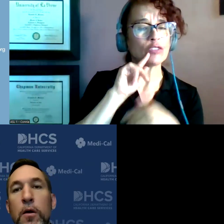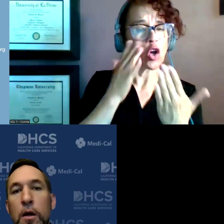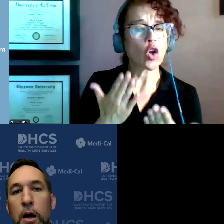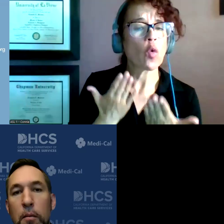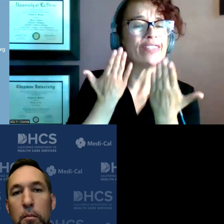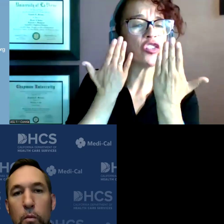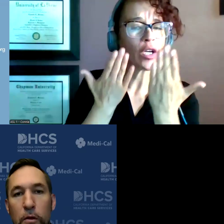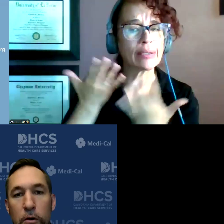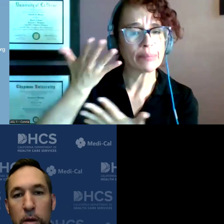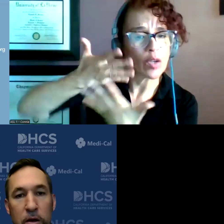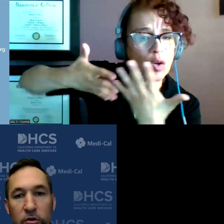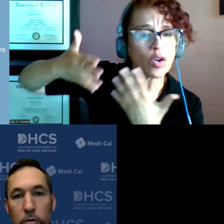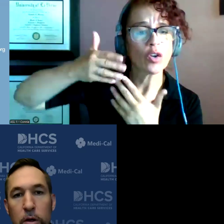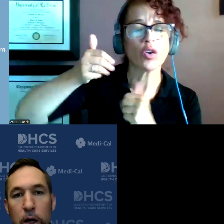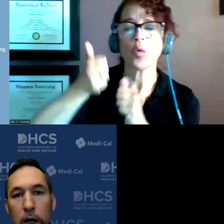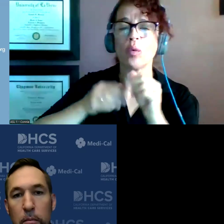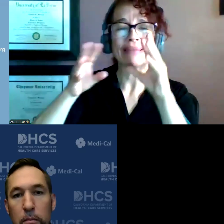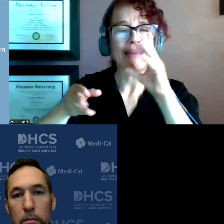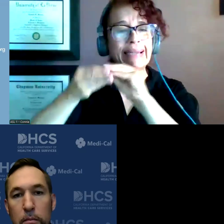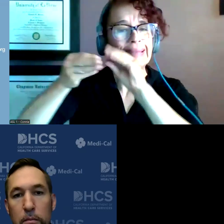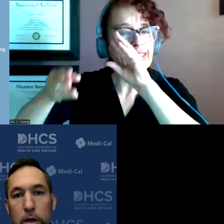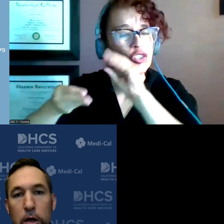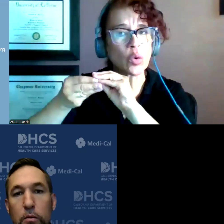around where there could be additional,